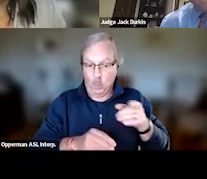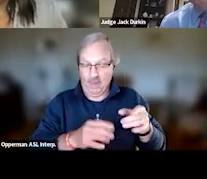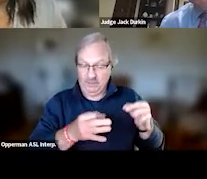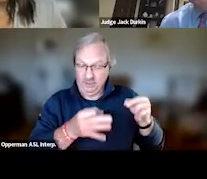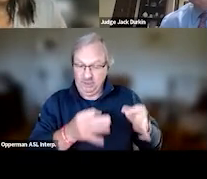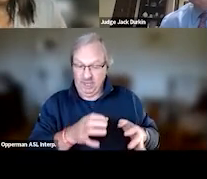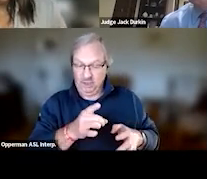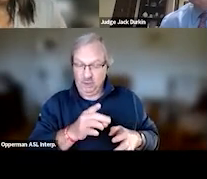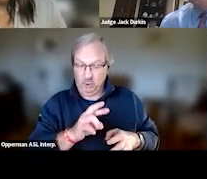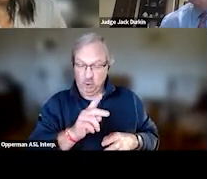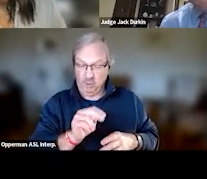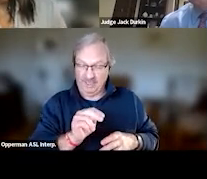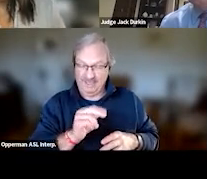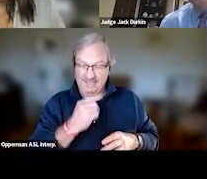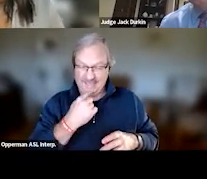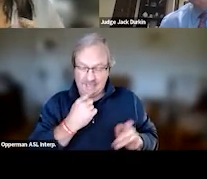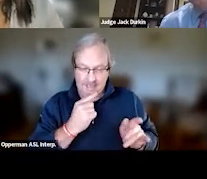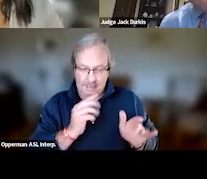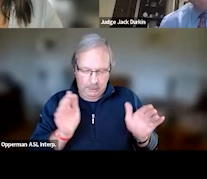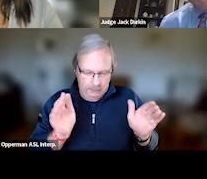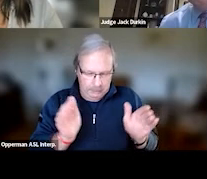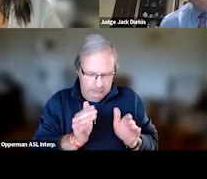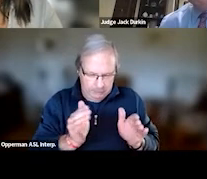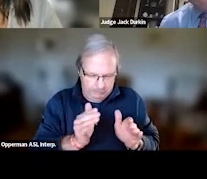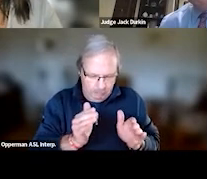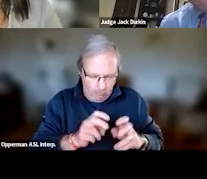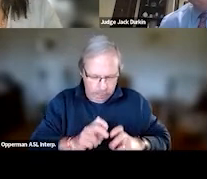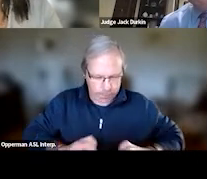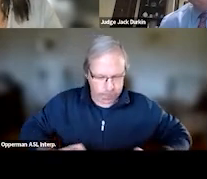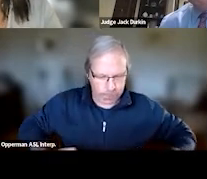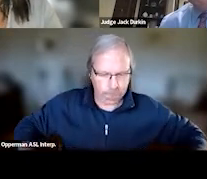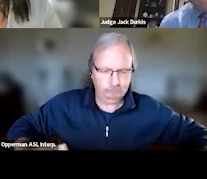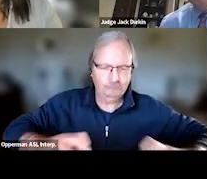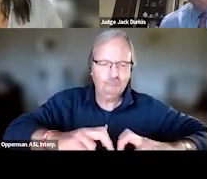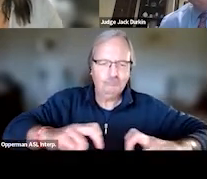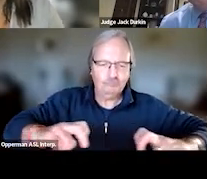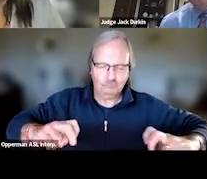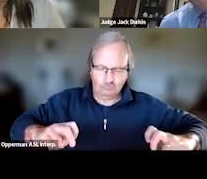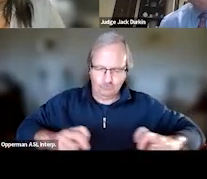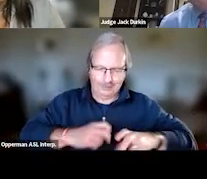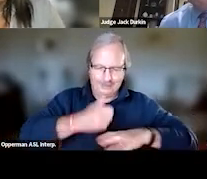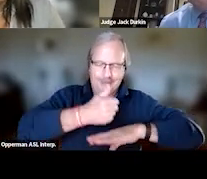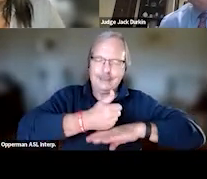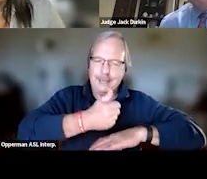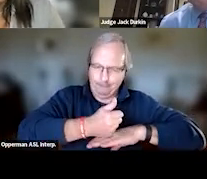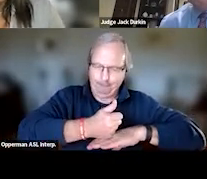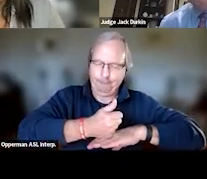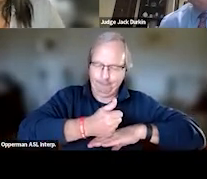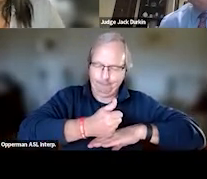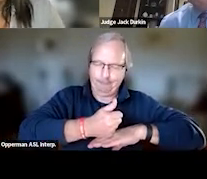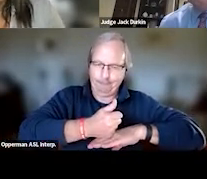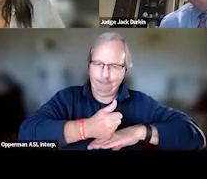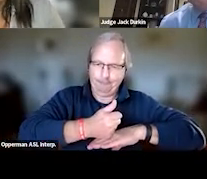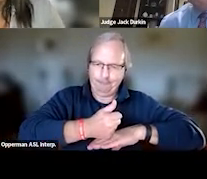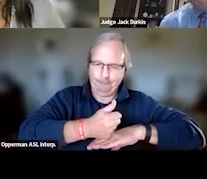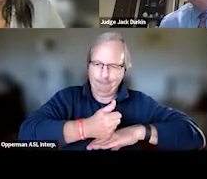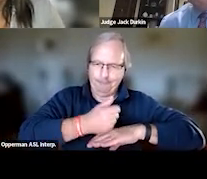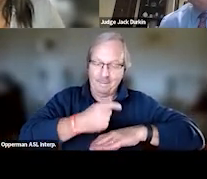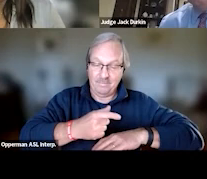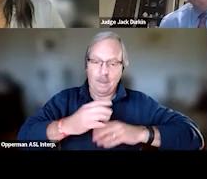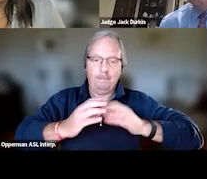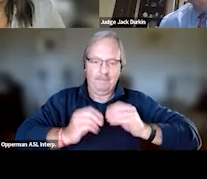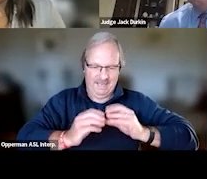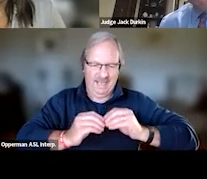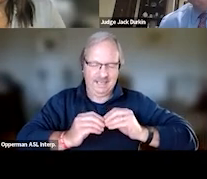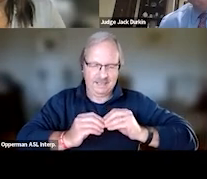about, you know, the small, you know, round table setup of the ECHO series, you know, it really